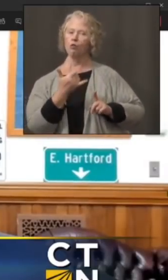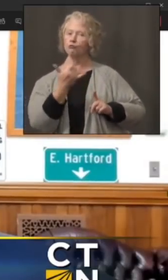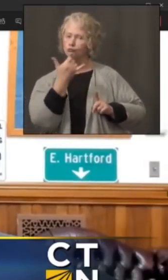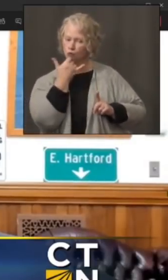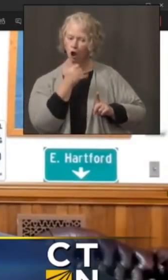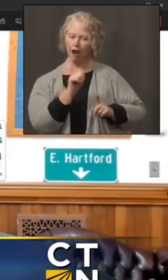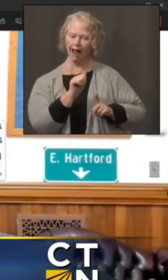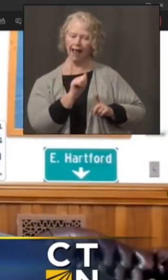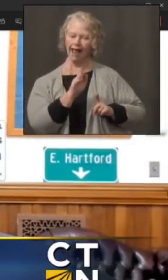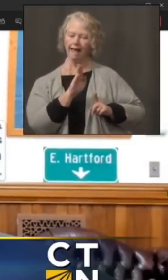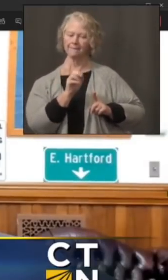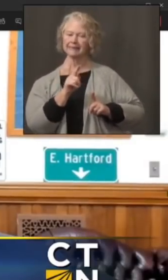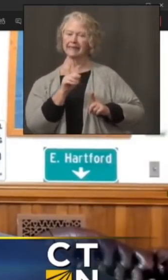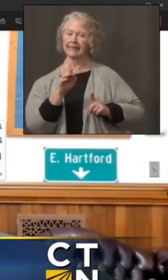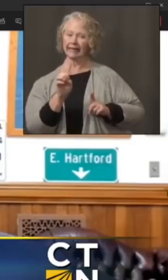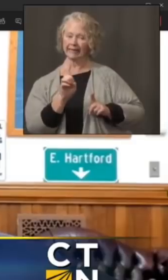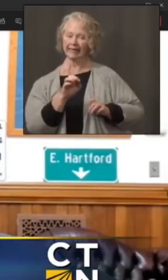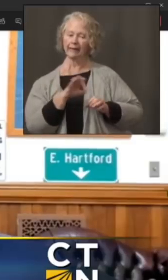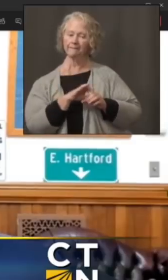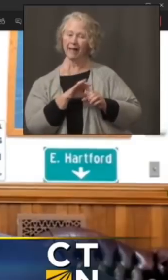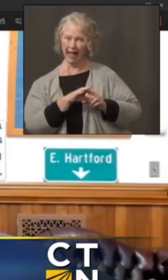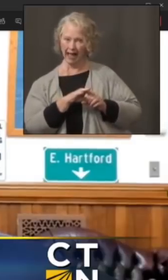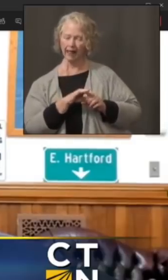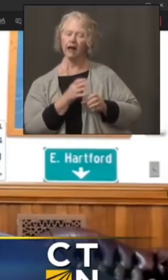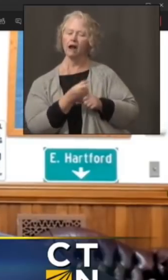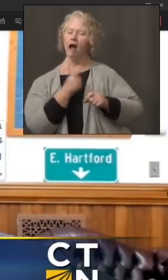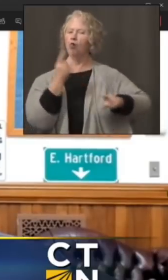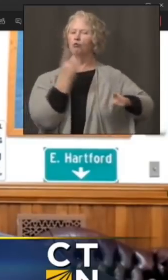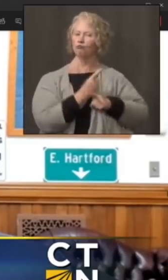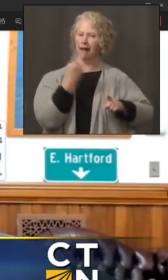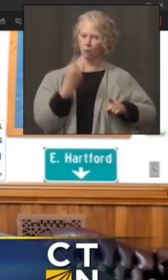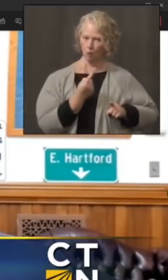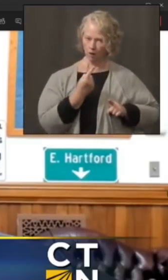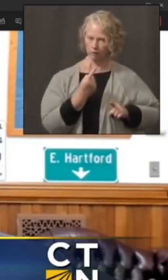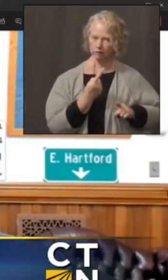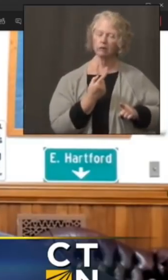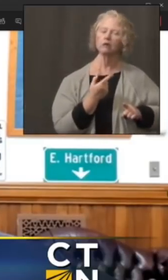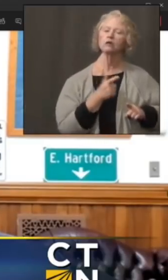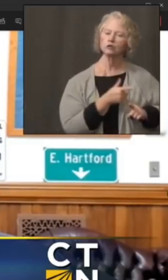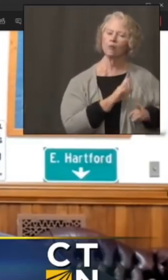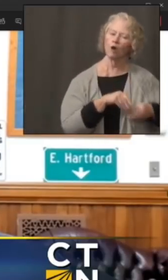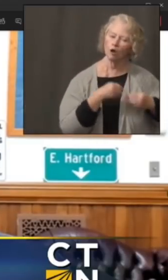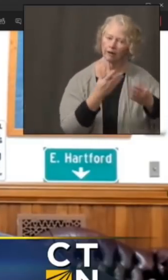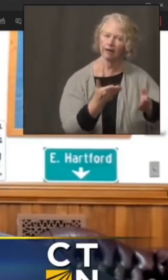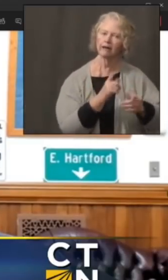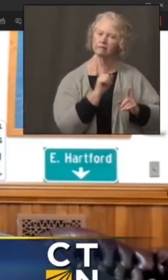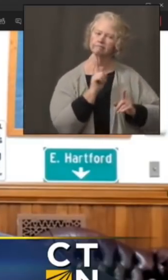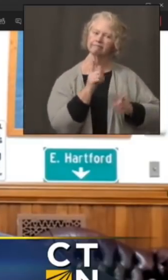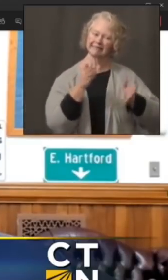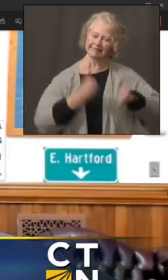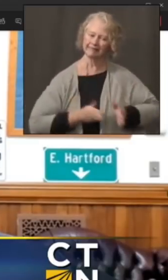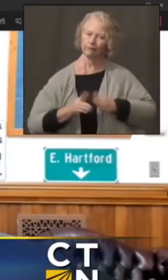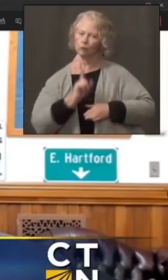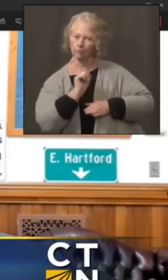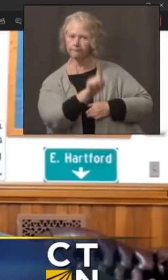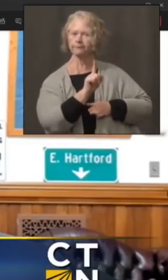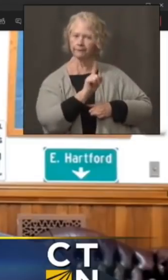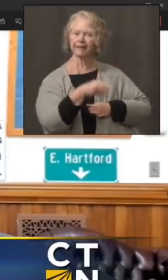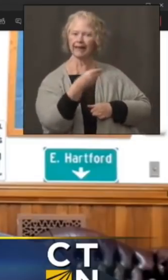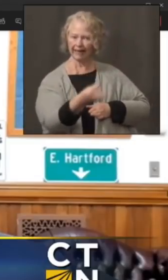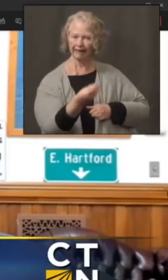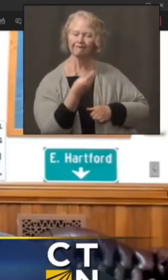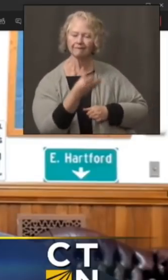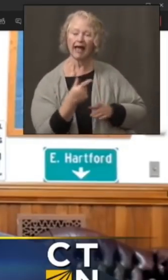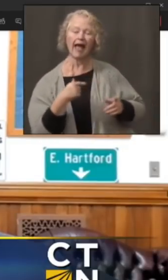received the right one. I know that they are hand delivering those, so we are going to stay in touch, and I know the Secretary of State's office is also doing